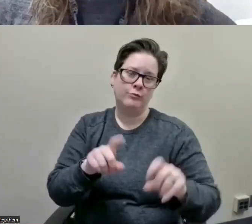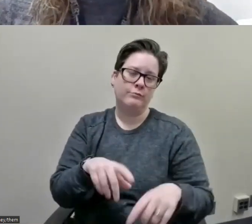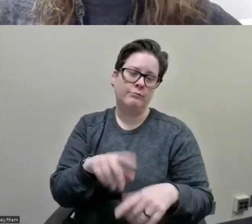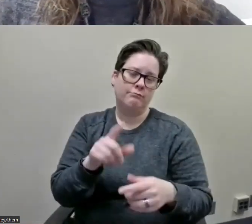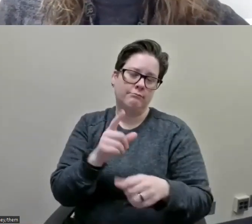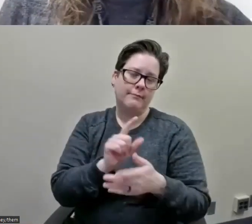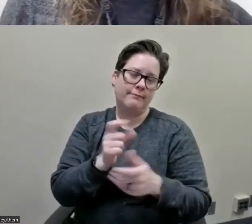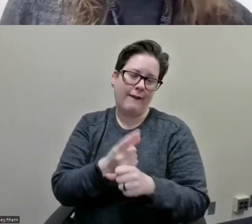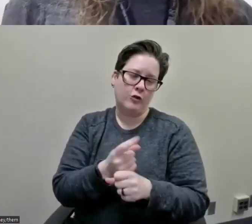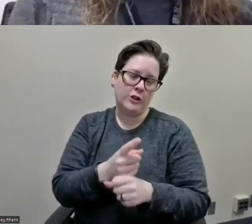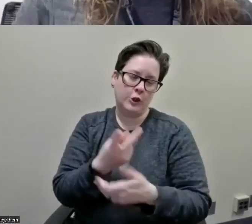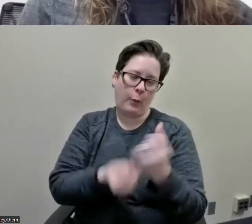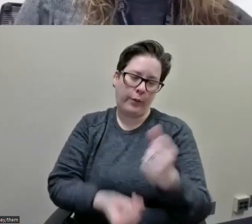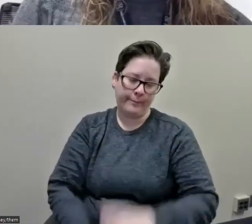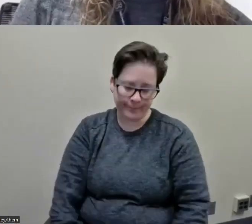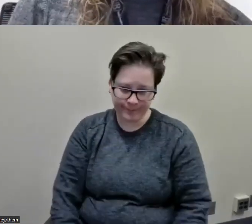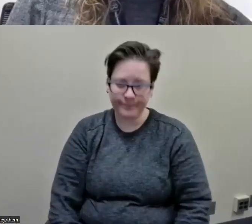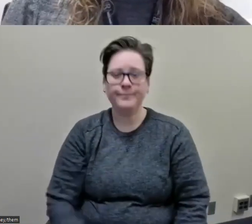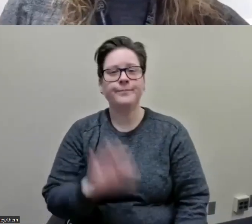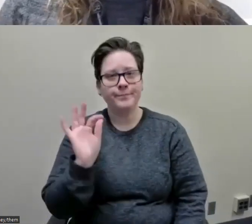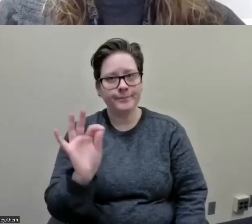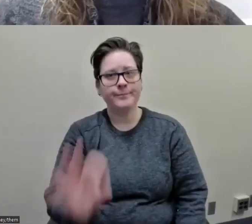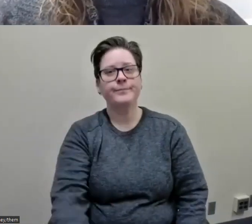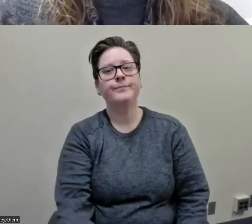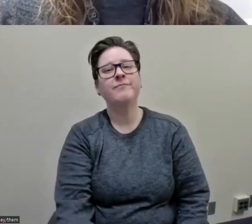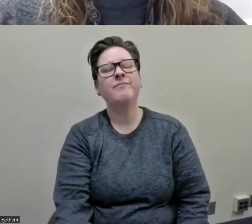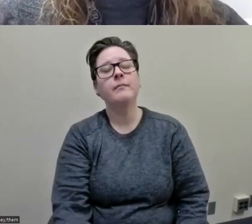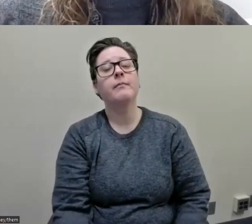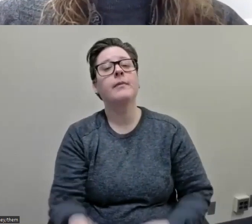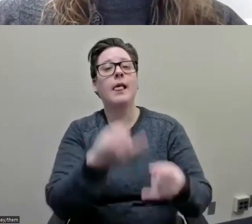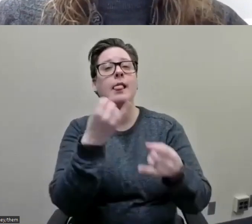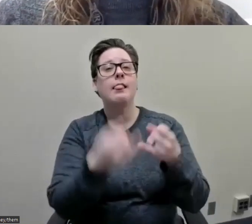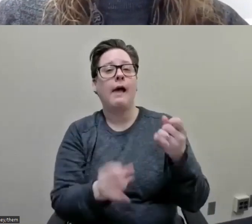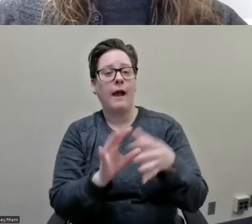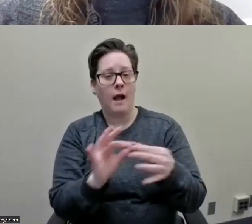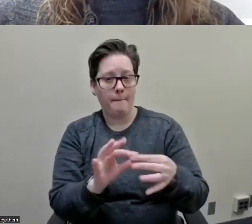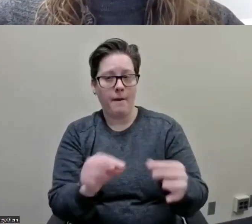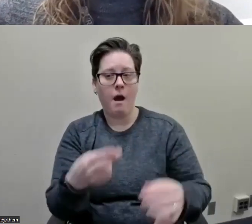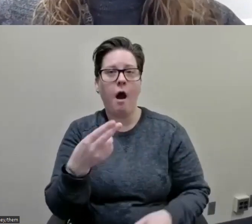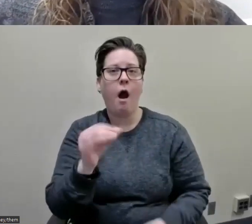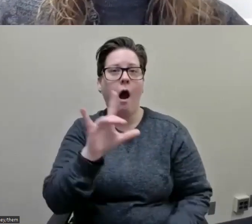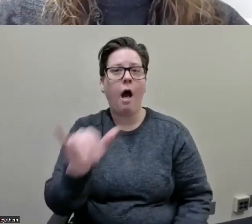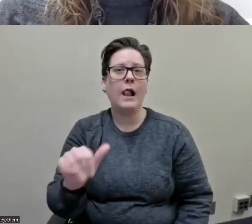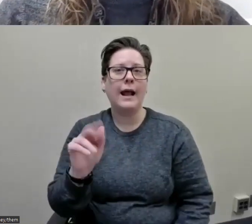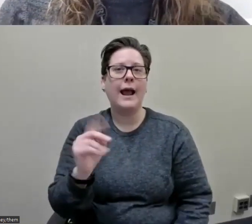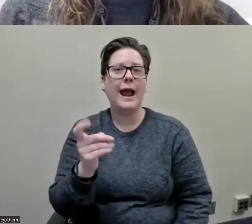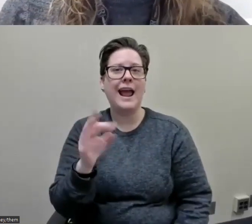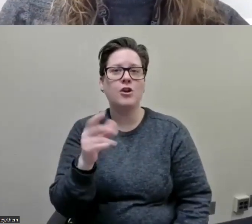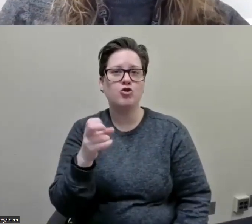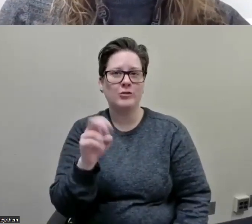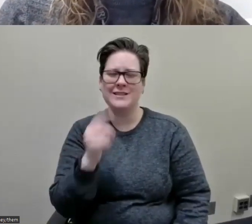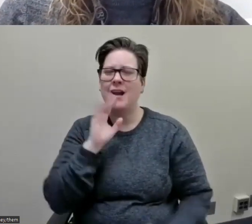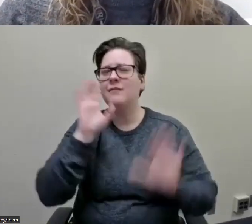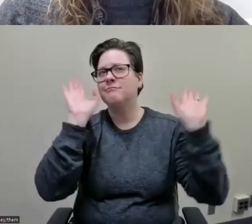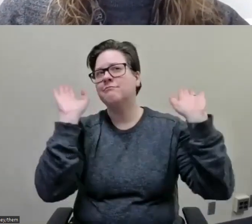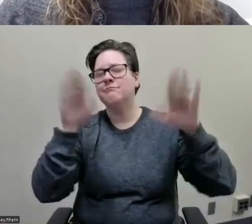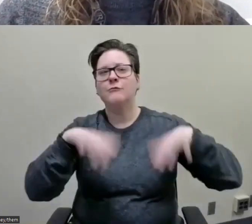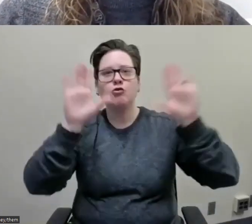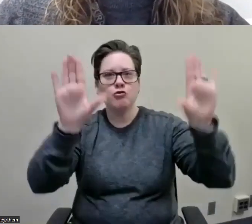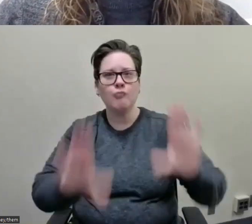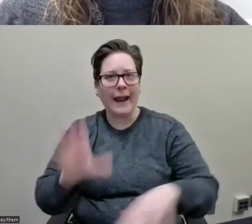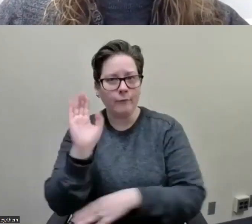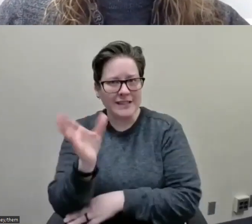Okay. All right, and the last comment here is from Holly Anderson. She says, great presentation,